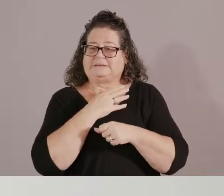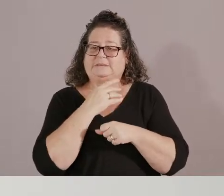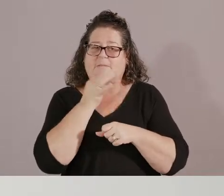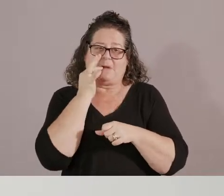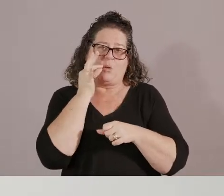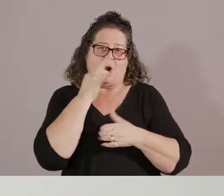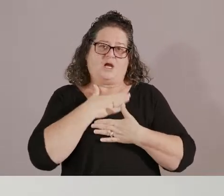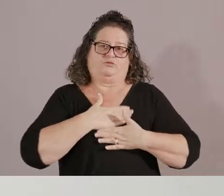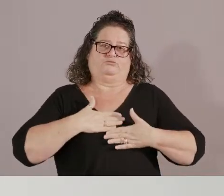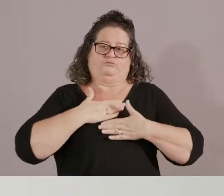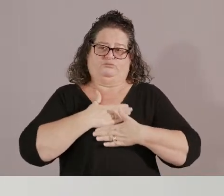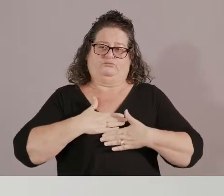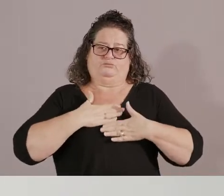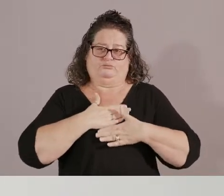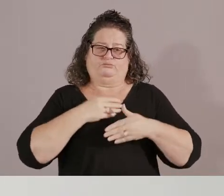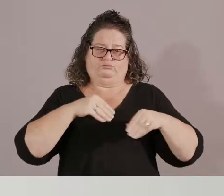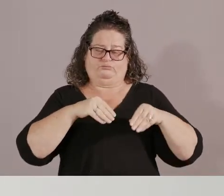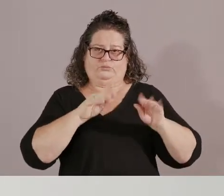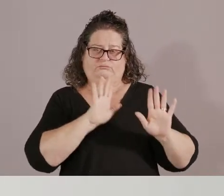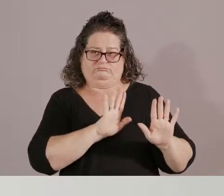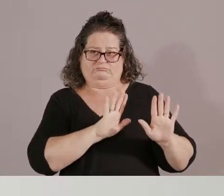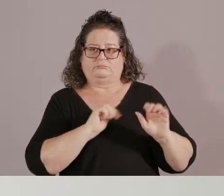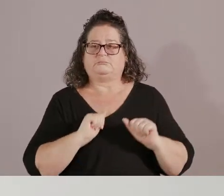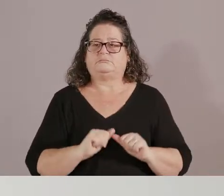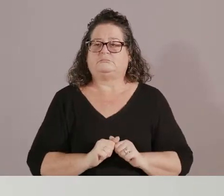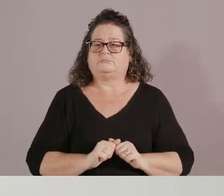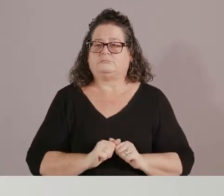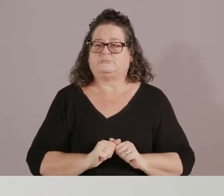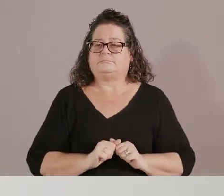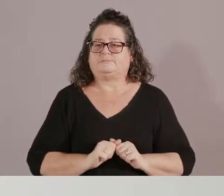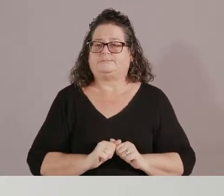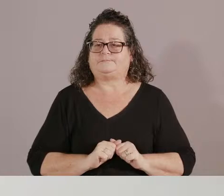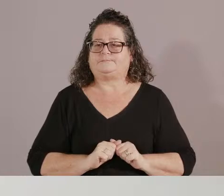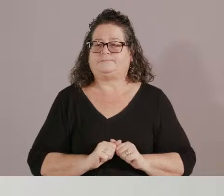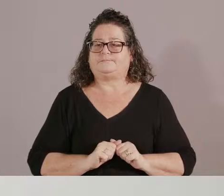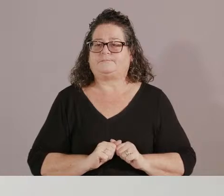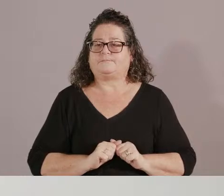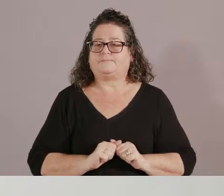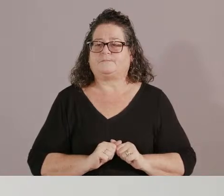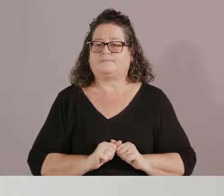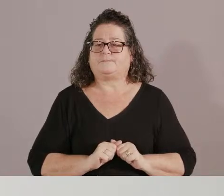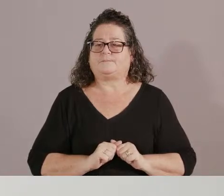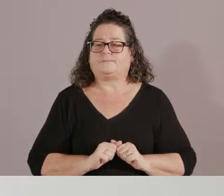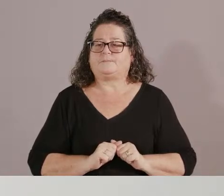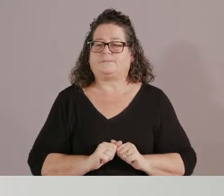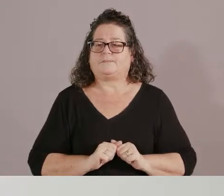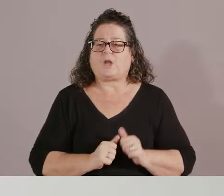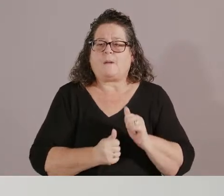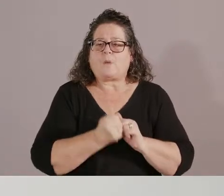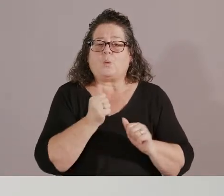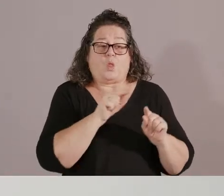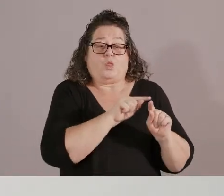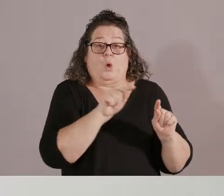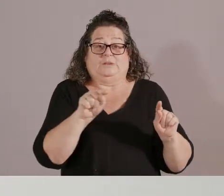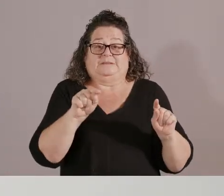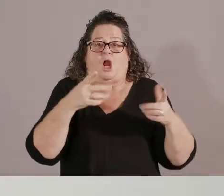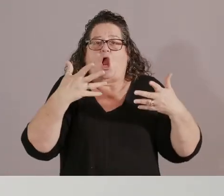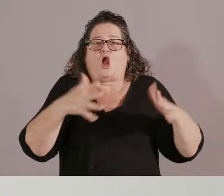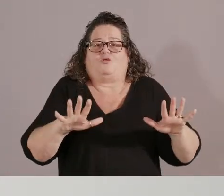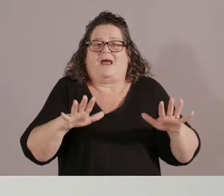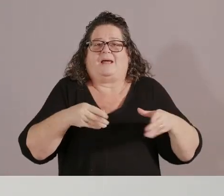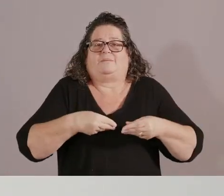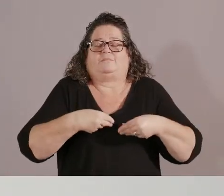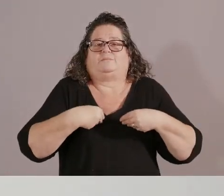were were existing medical marijuana dispensaries, and so we were able to get